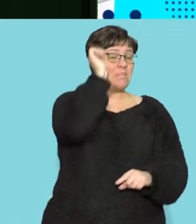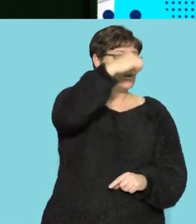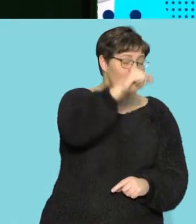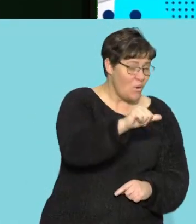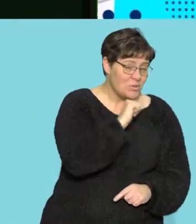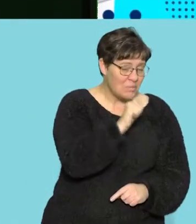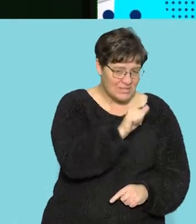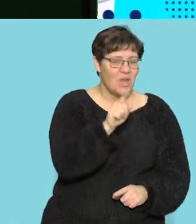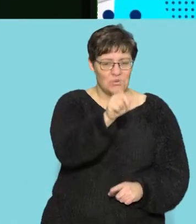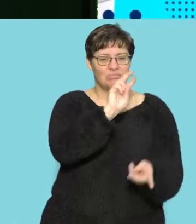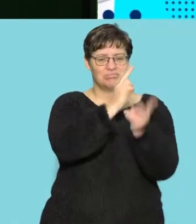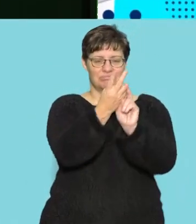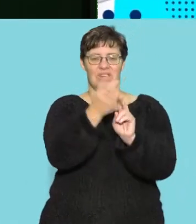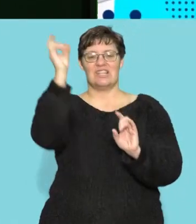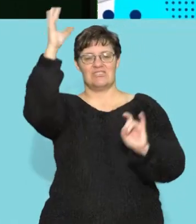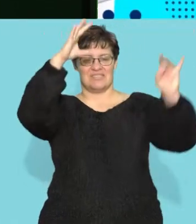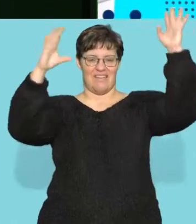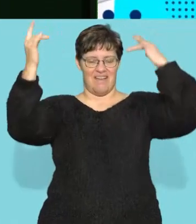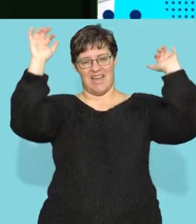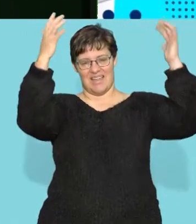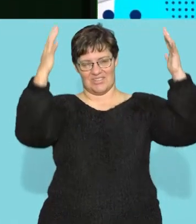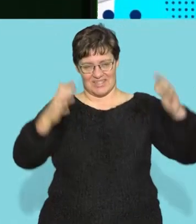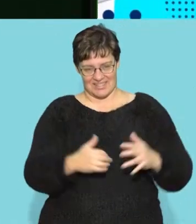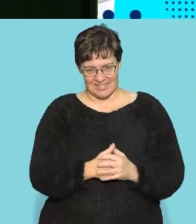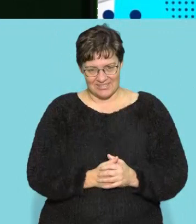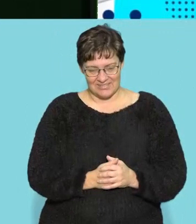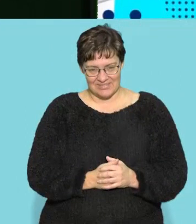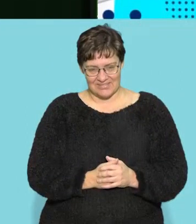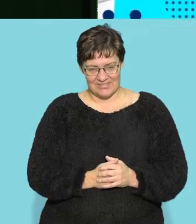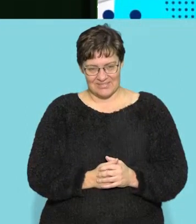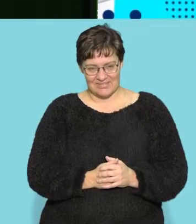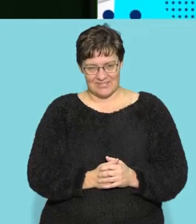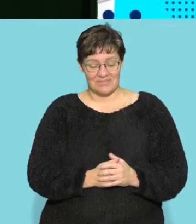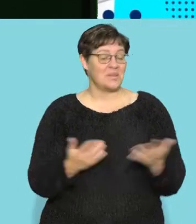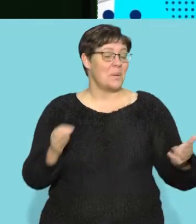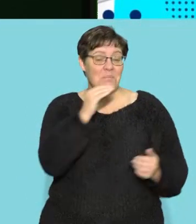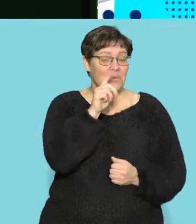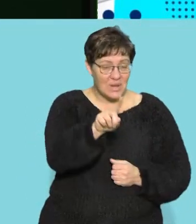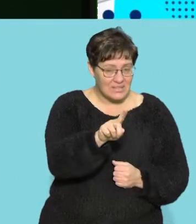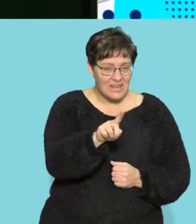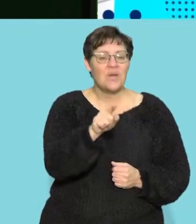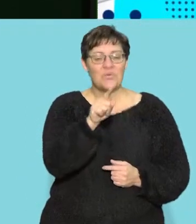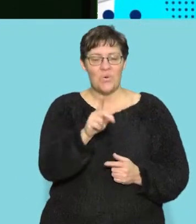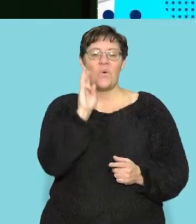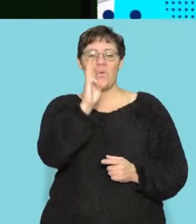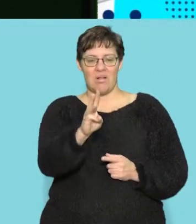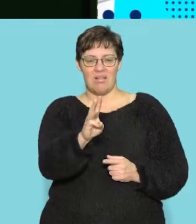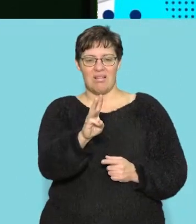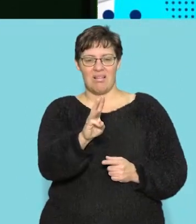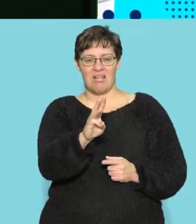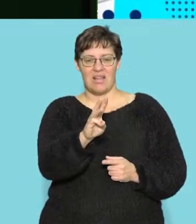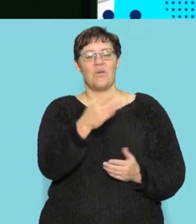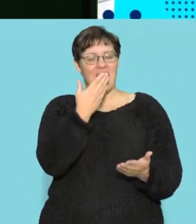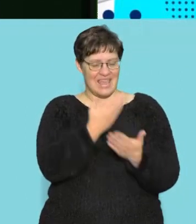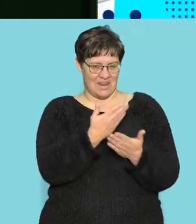You'll definitely be an accounting shining star. In other words, you'll be to enable